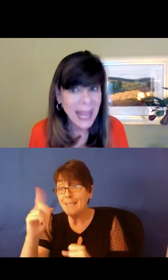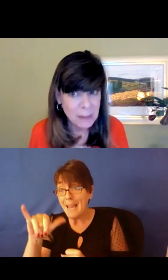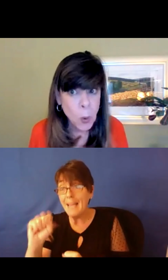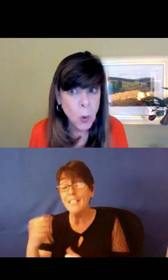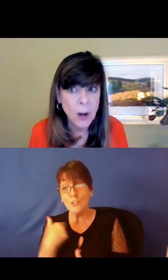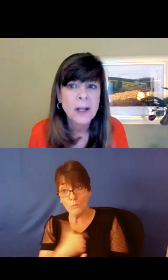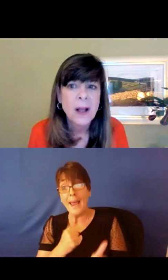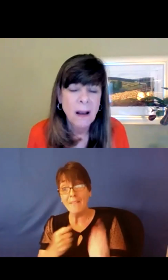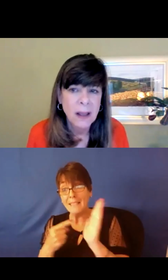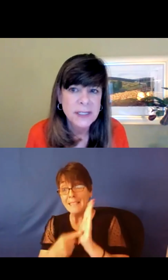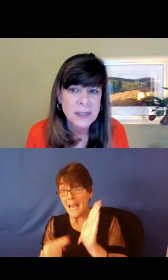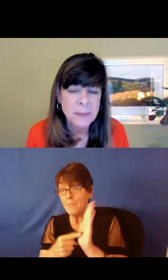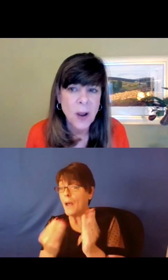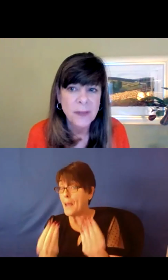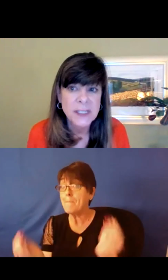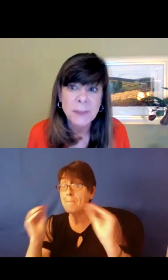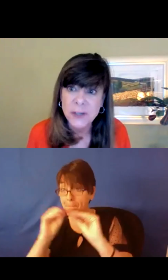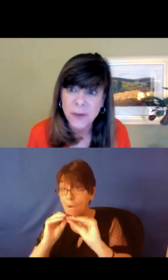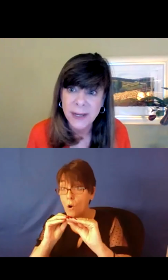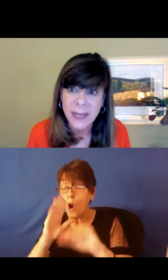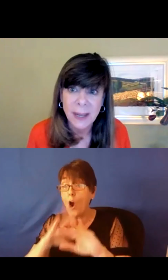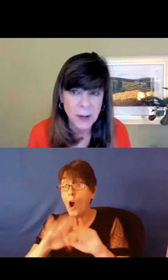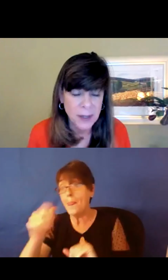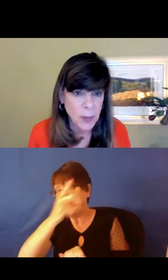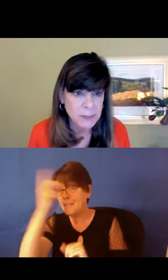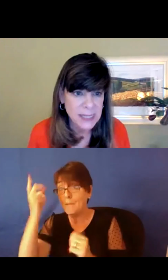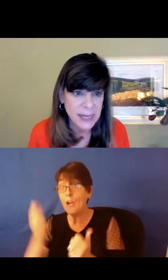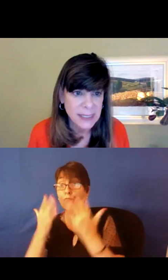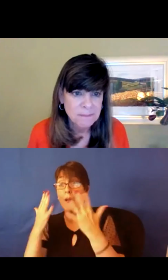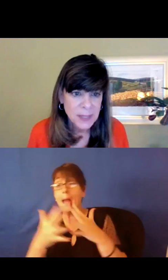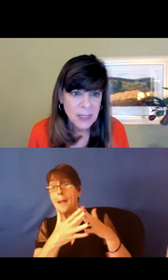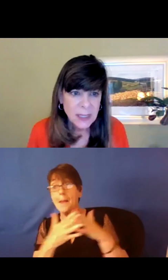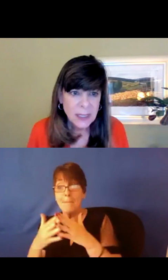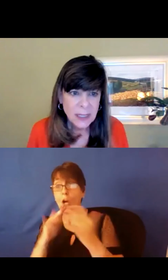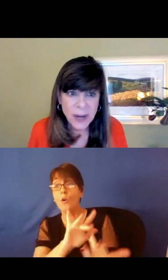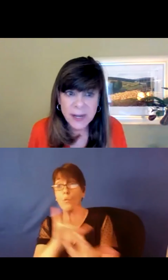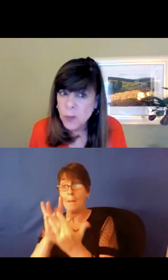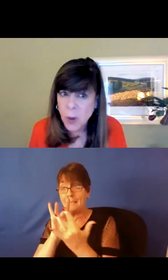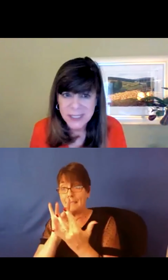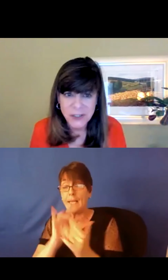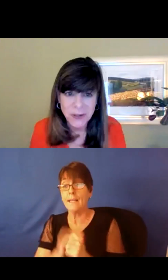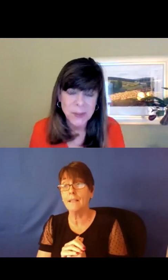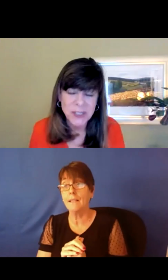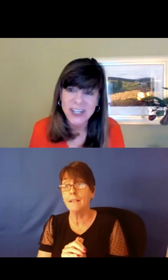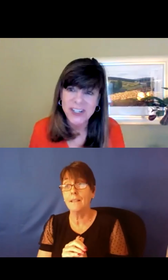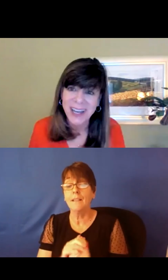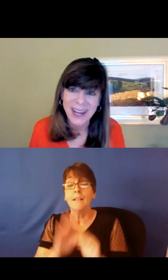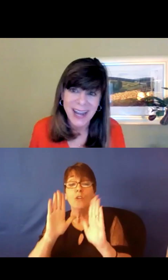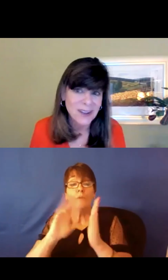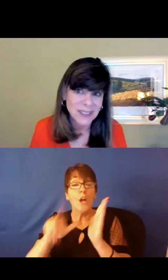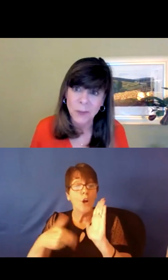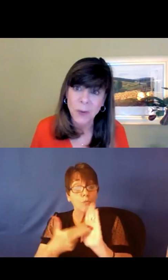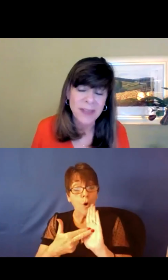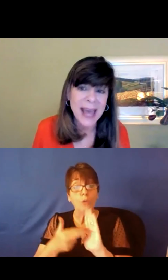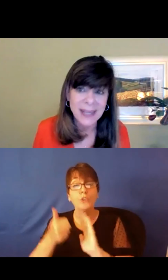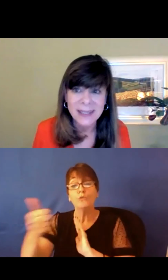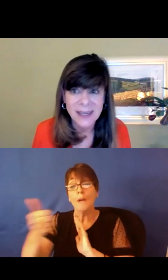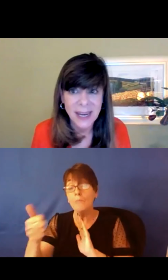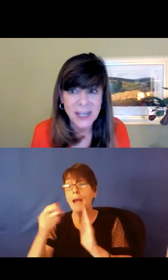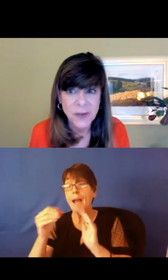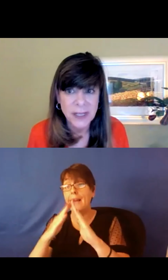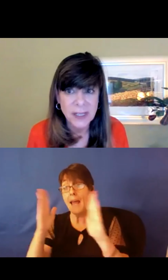those and more on the Dementia Friendly America website. Greater roles in transportation and housing. Well,